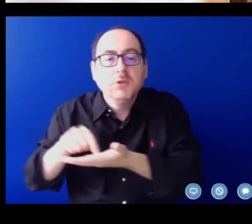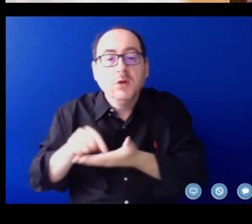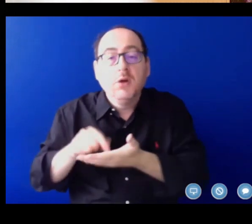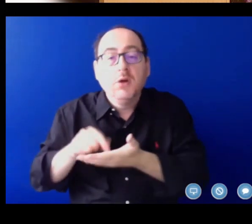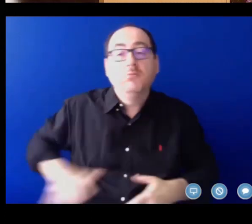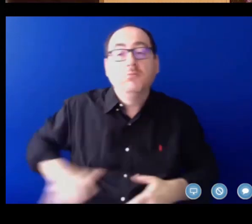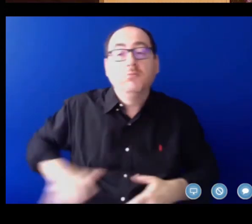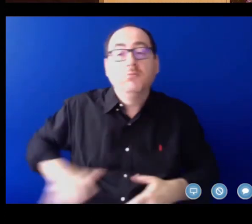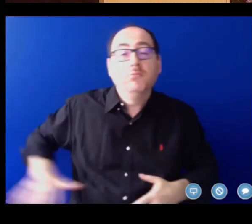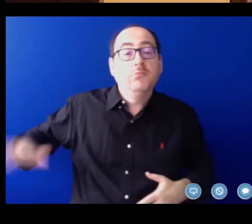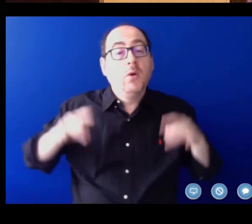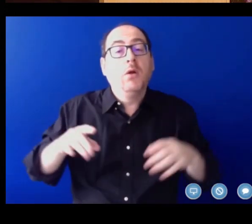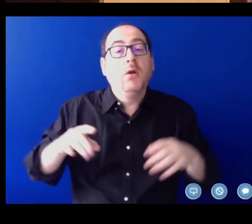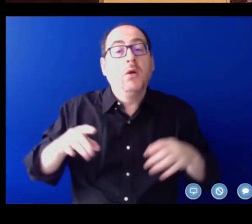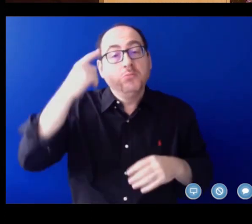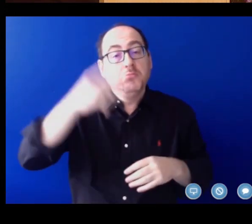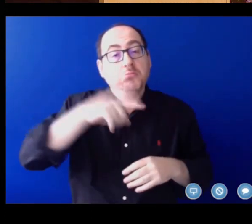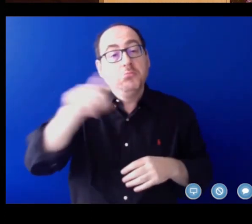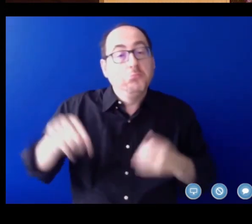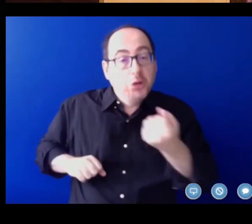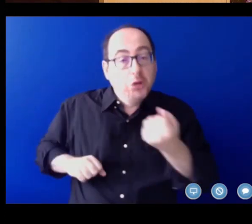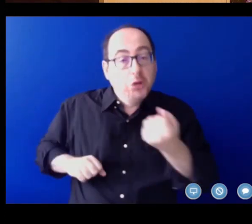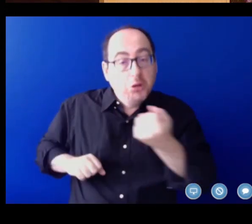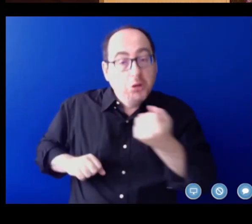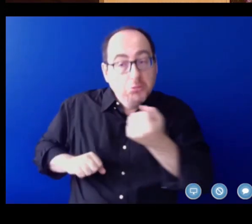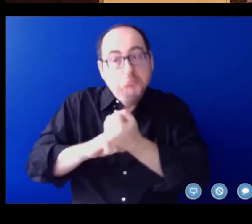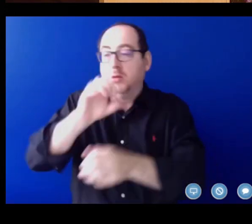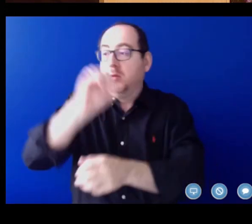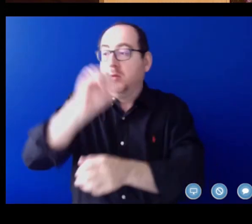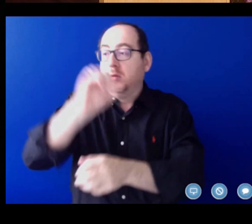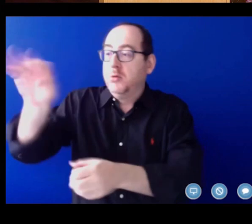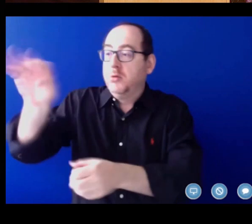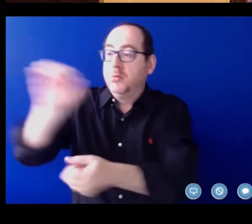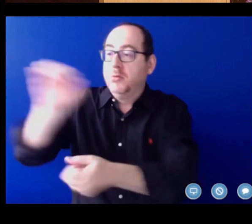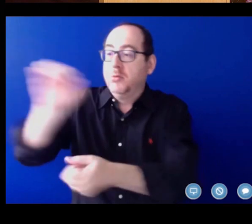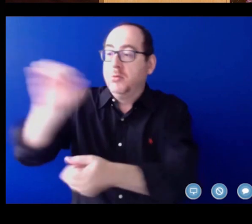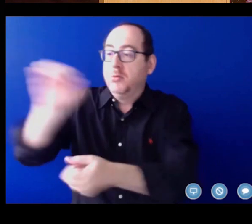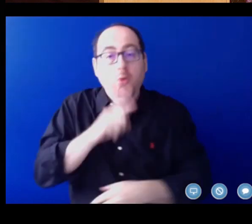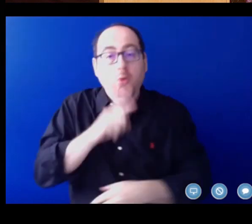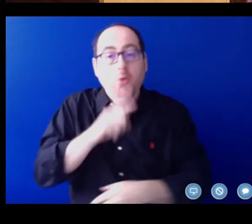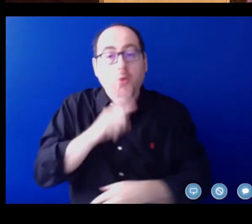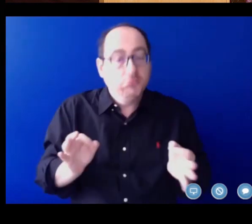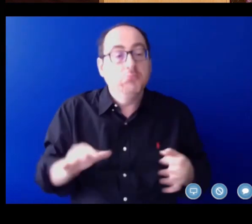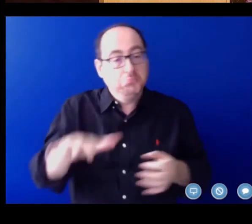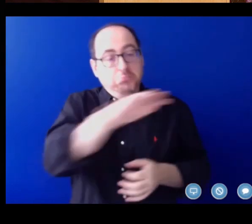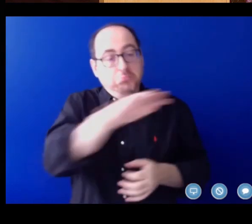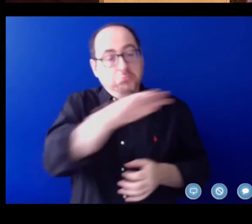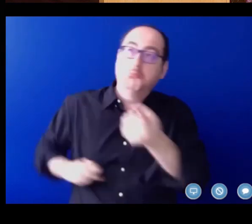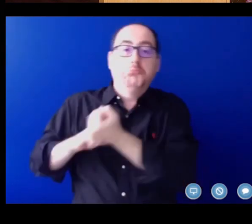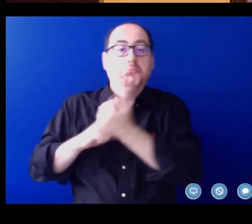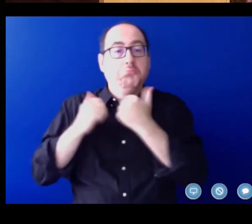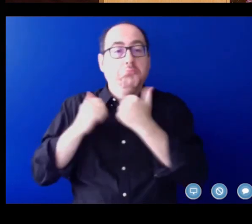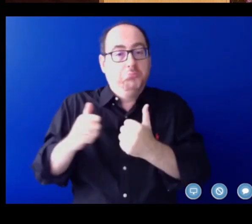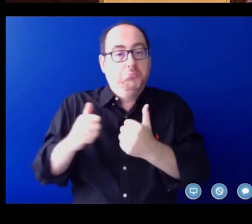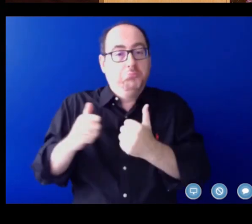one's true? Maybe a fewer people? That is actually also true. And D, the majority of Australians